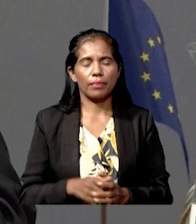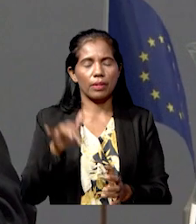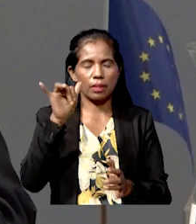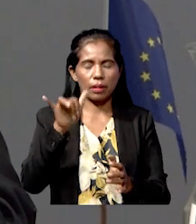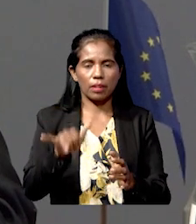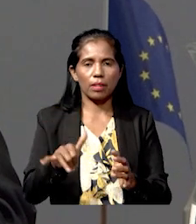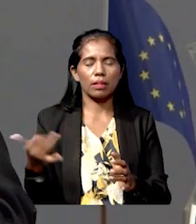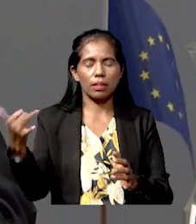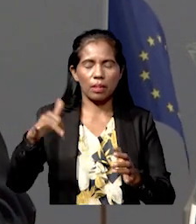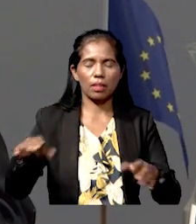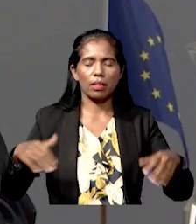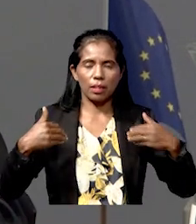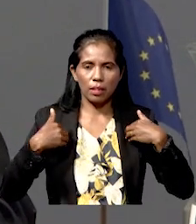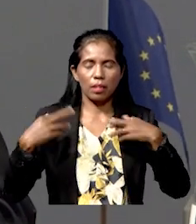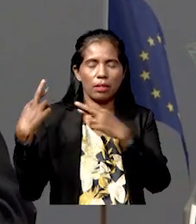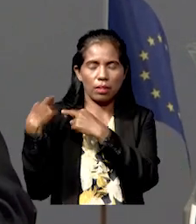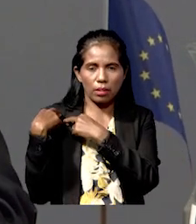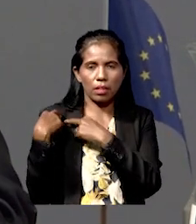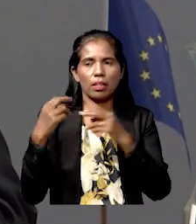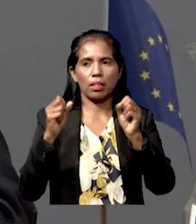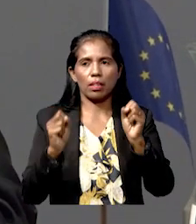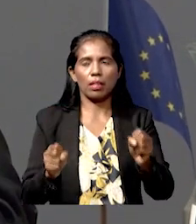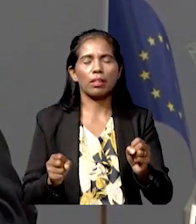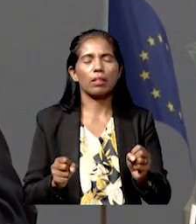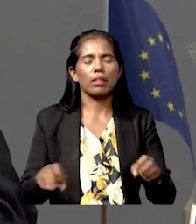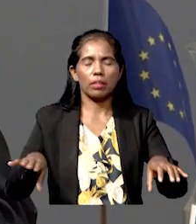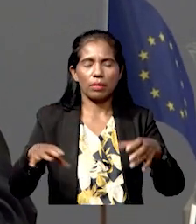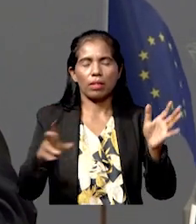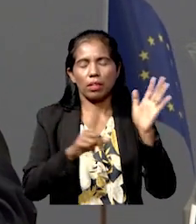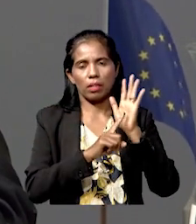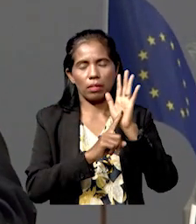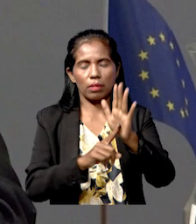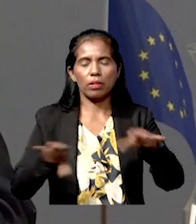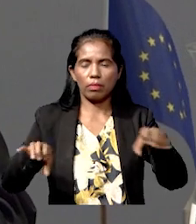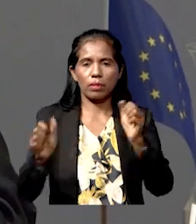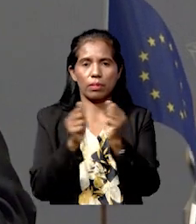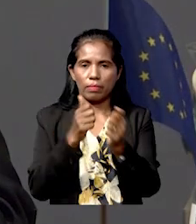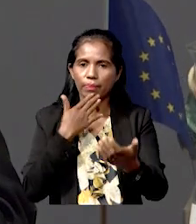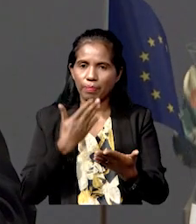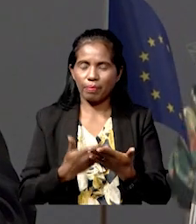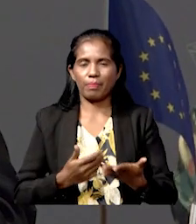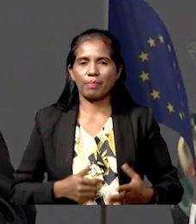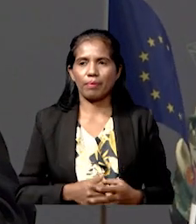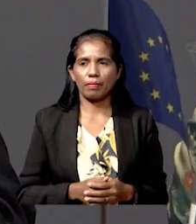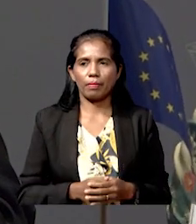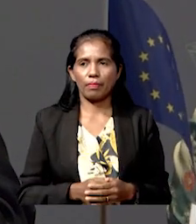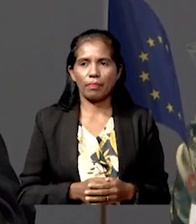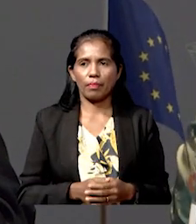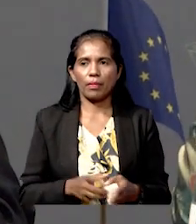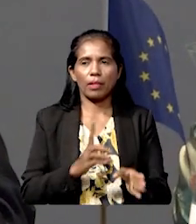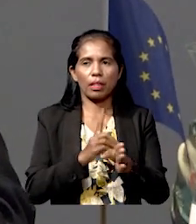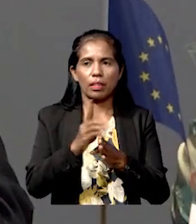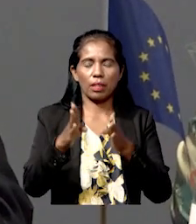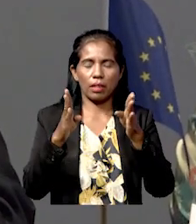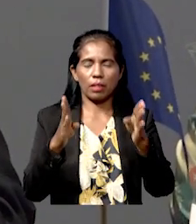were confident, largely confident, about their impartiality and professionalism. The electoral management